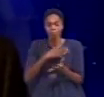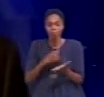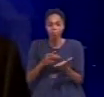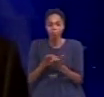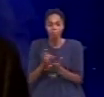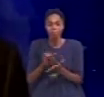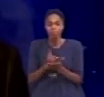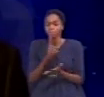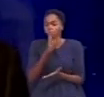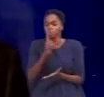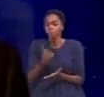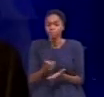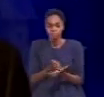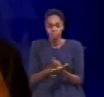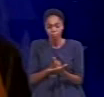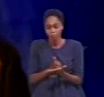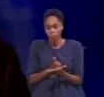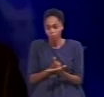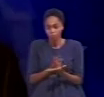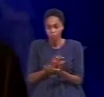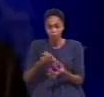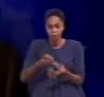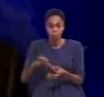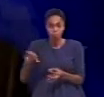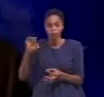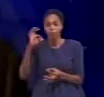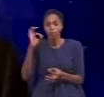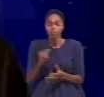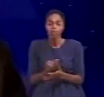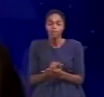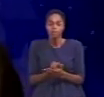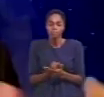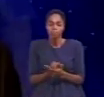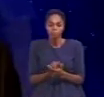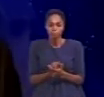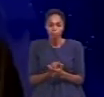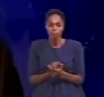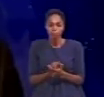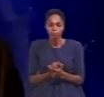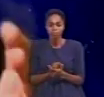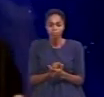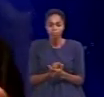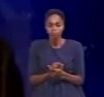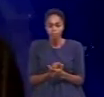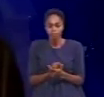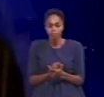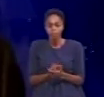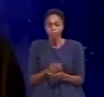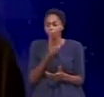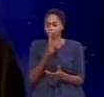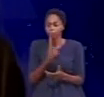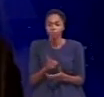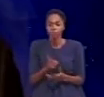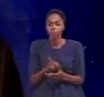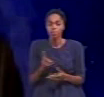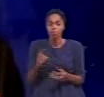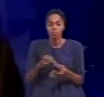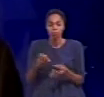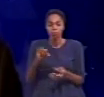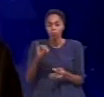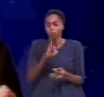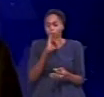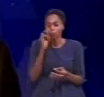worship, word-based worship, filled with rich theology and exultant praise, true worship is